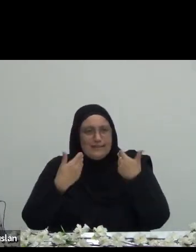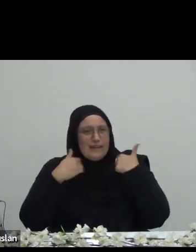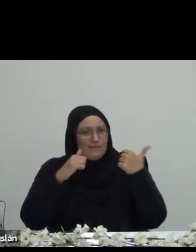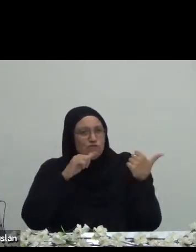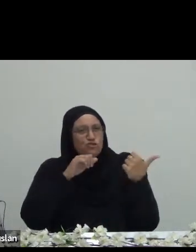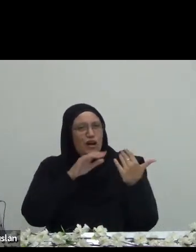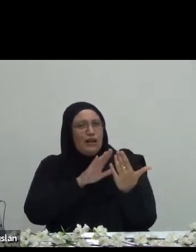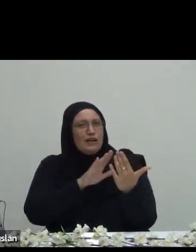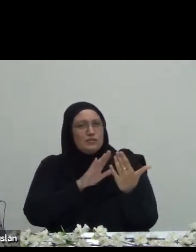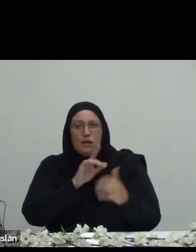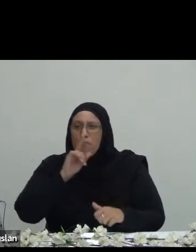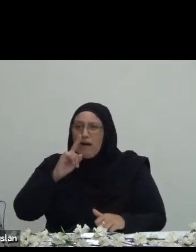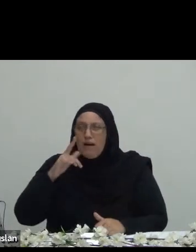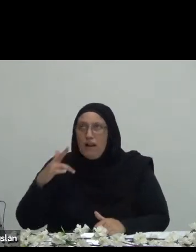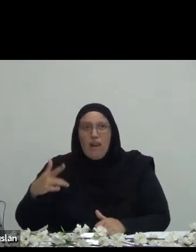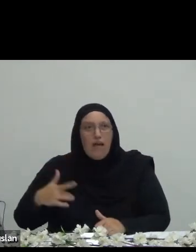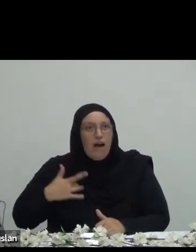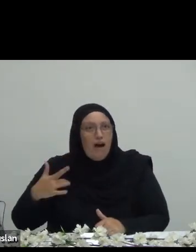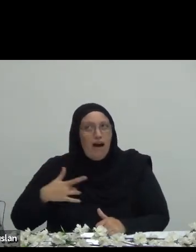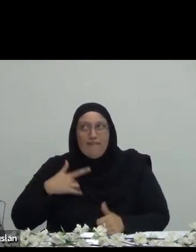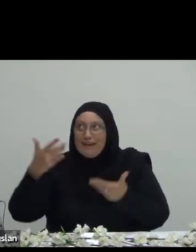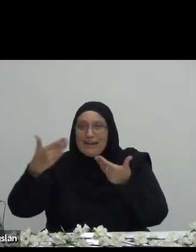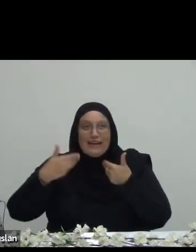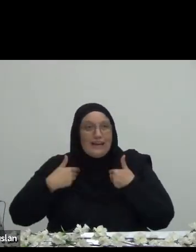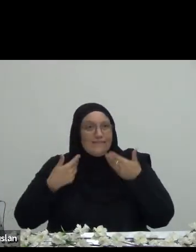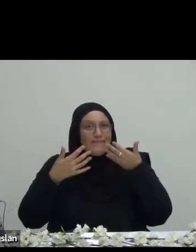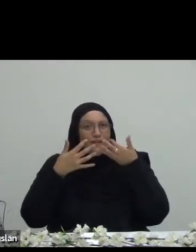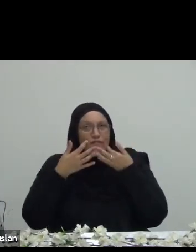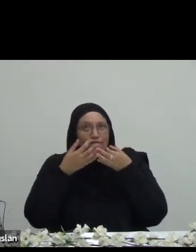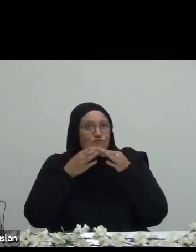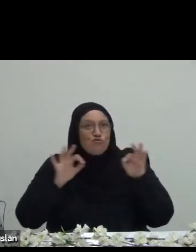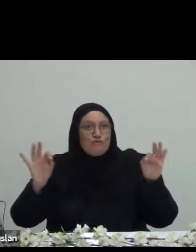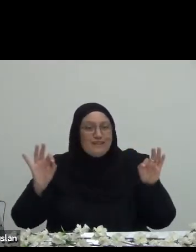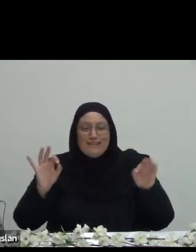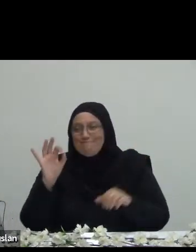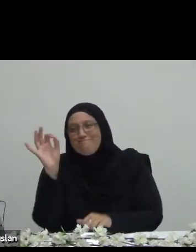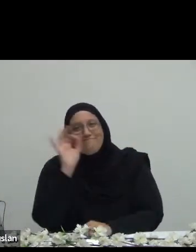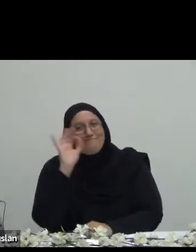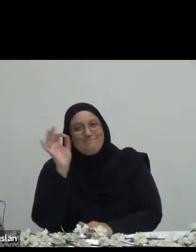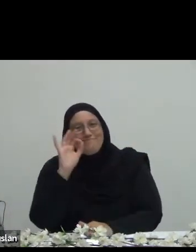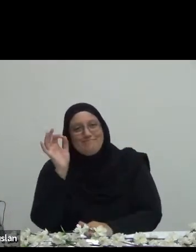Nothing in life is free.